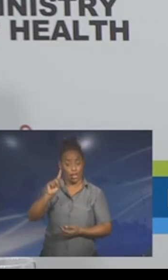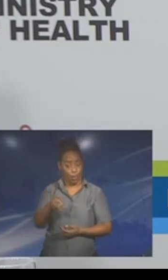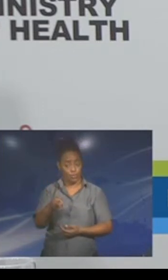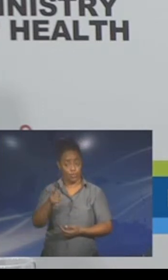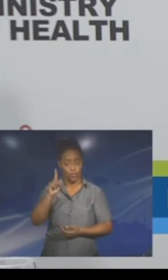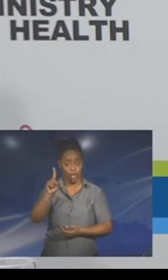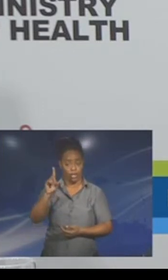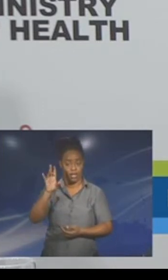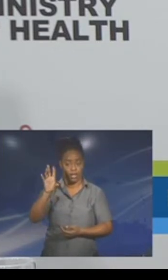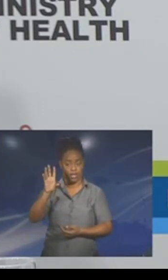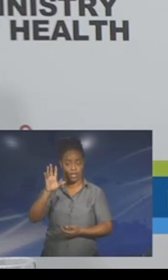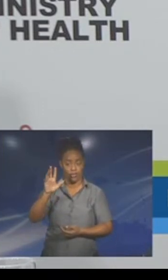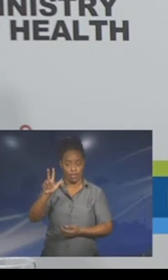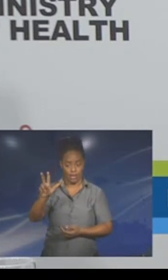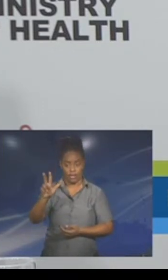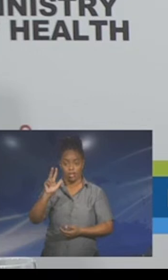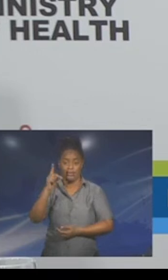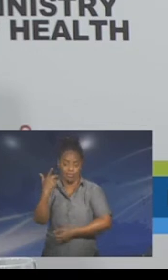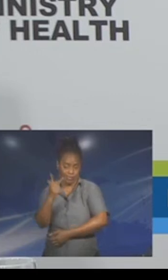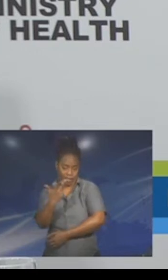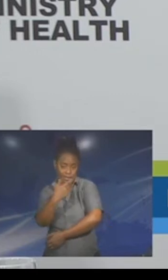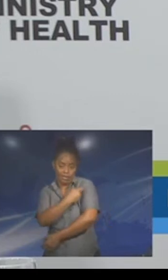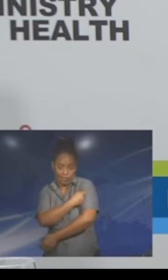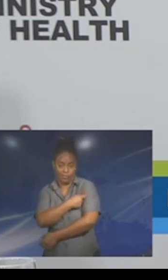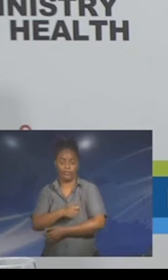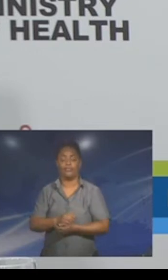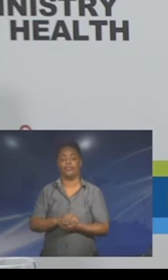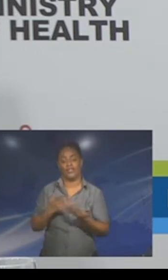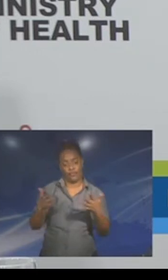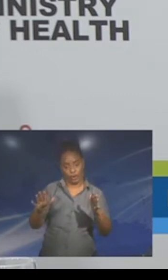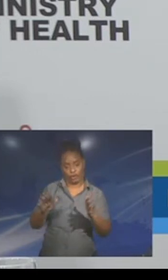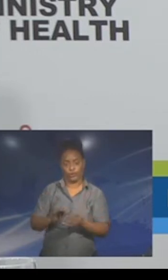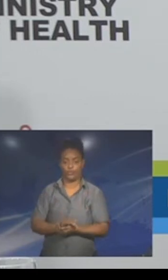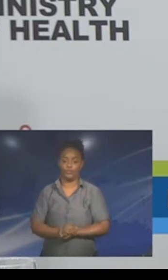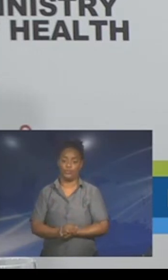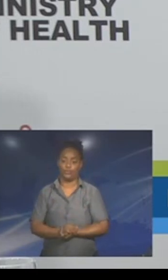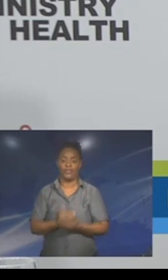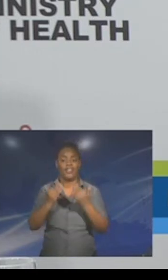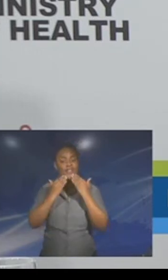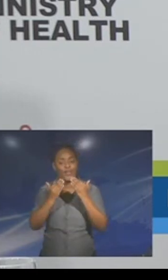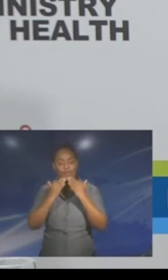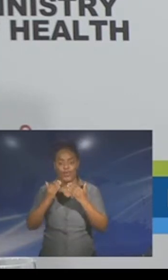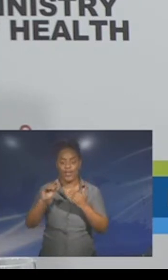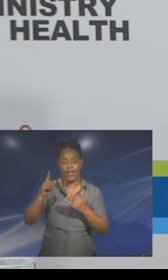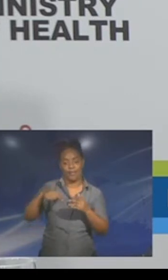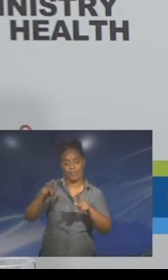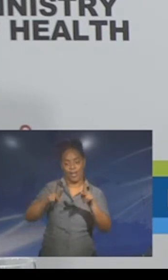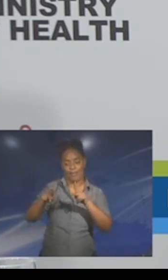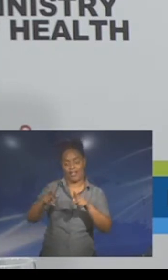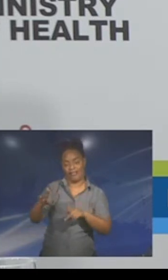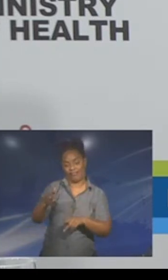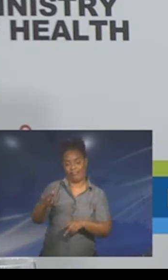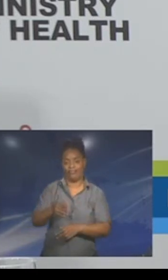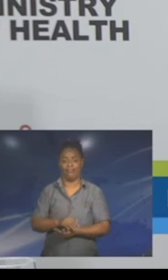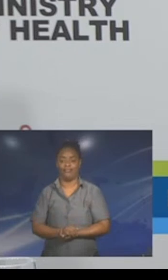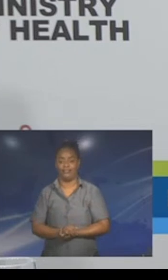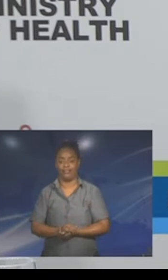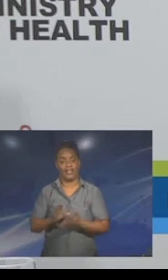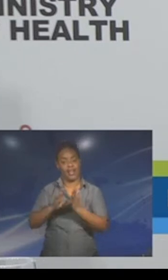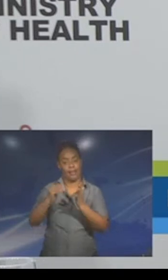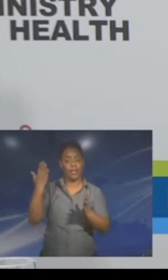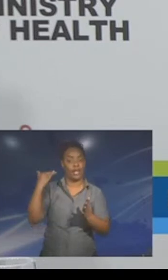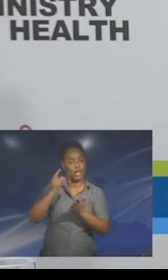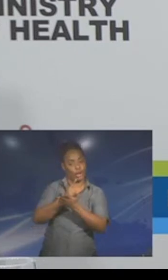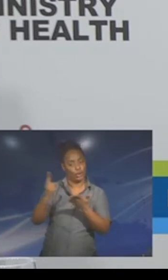167,163 are boosted. Our appreciation goes out to them, but as we asked last week, we